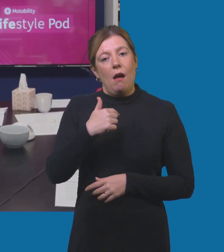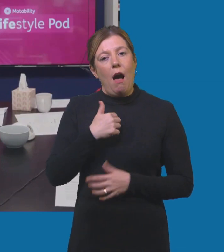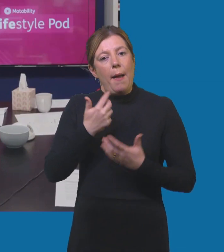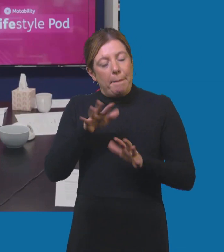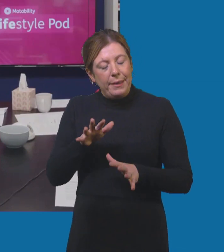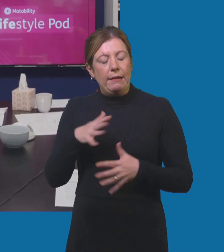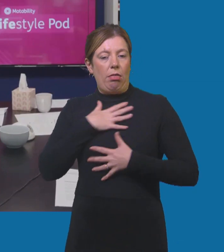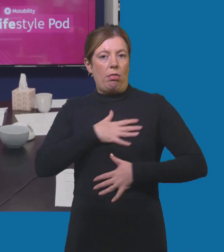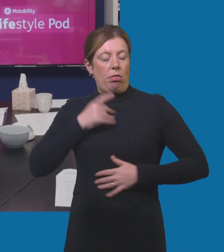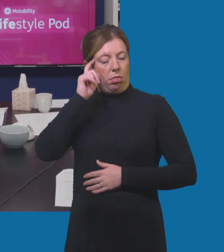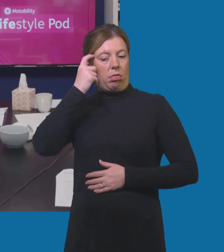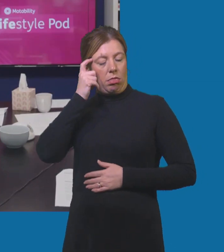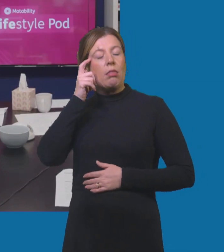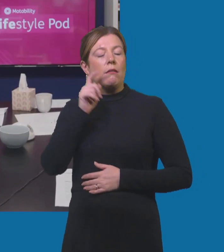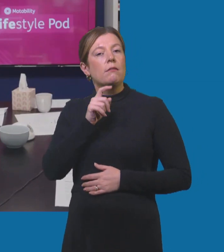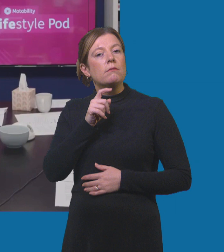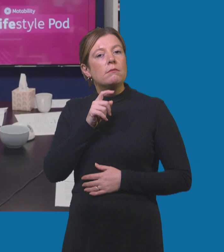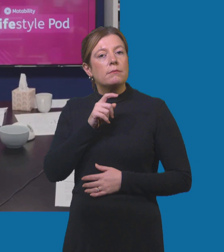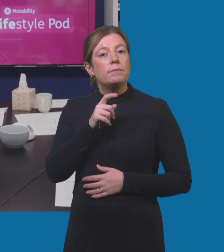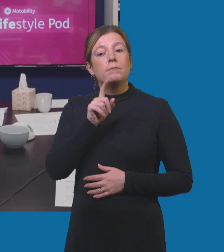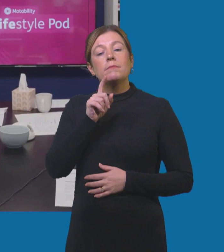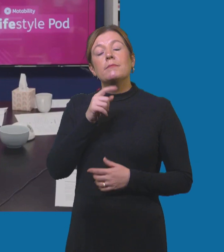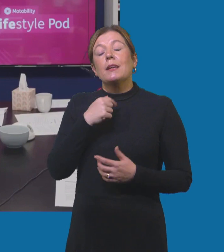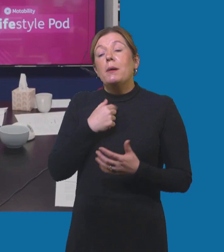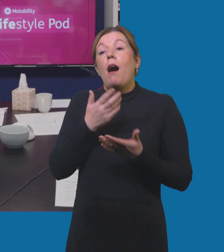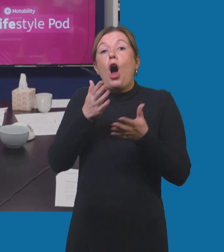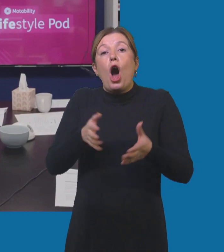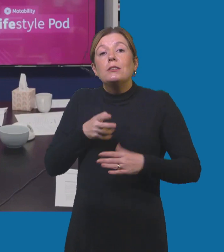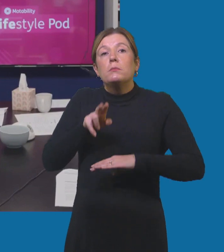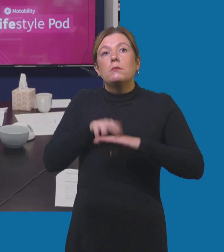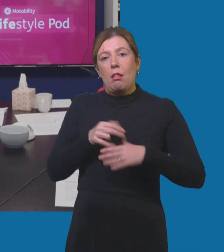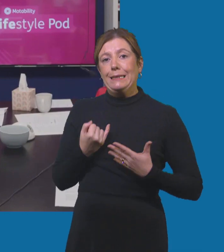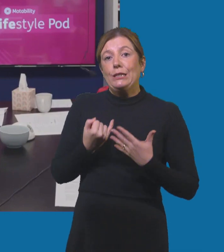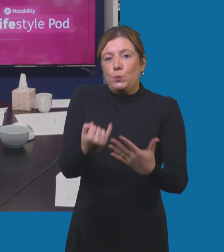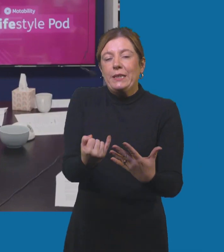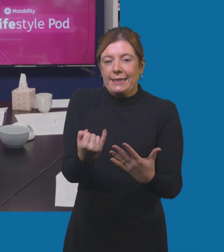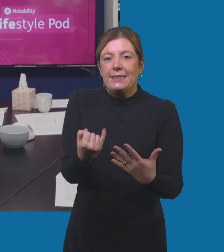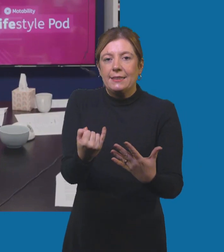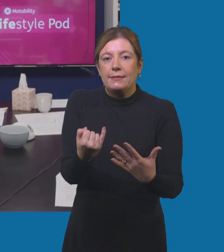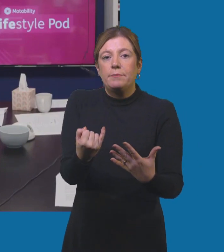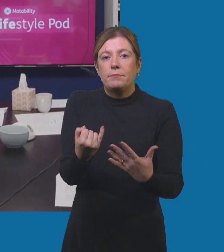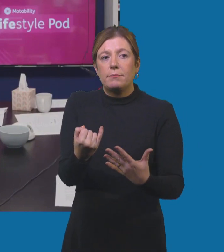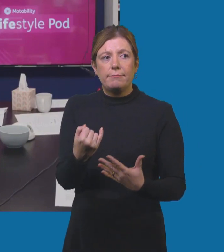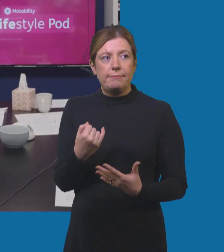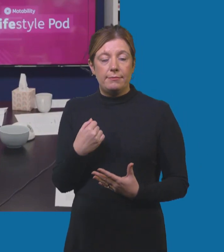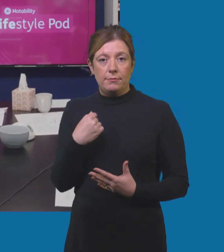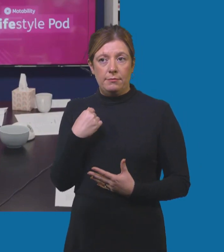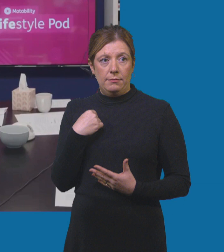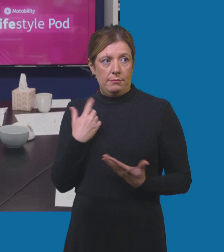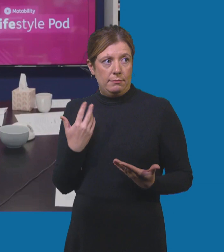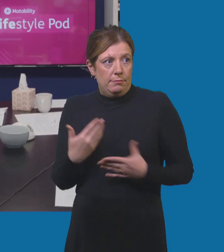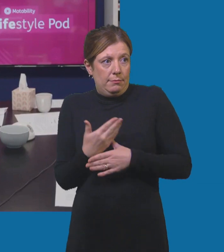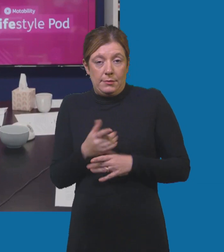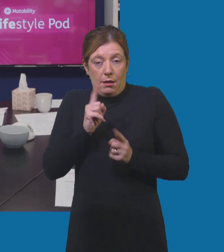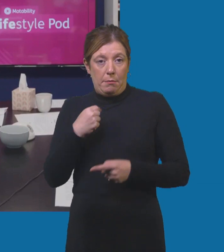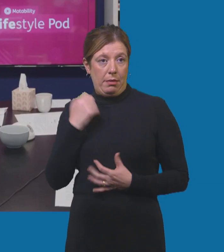too. But when I was laying in the hospital bed, I spent 6 weeks in hospital, and I didn't have anything to do but think. And I started to